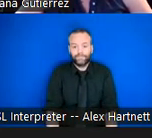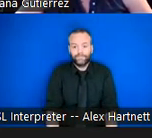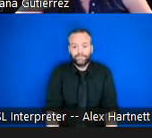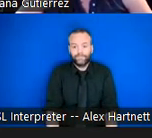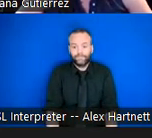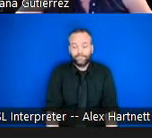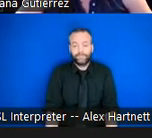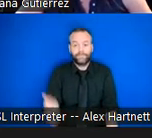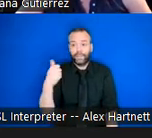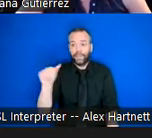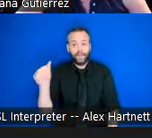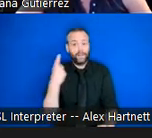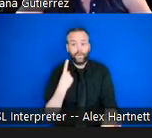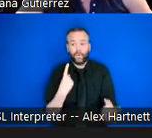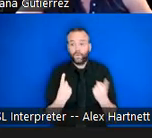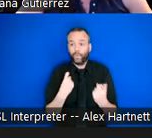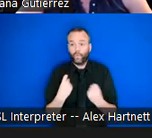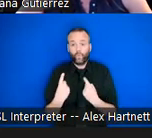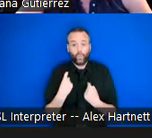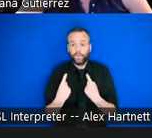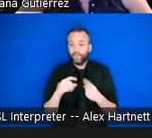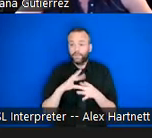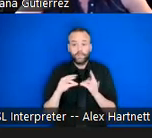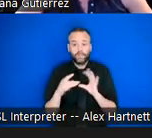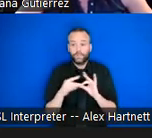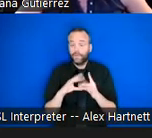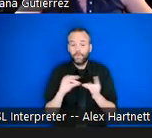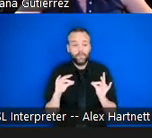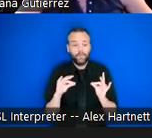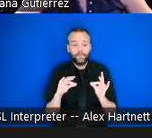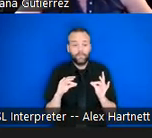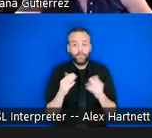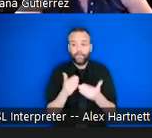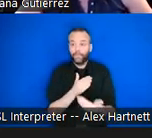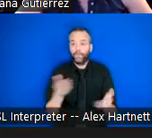Any questions? Final comments?